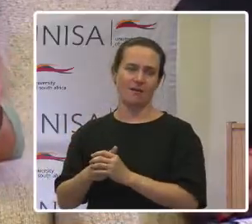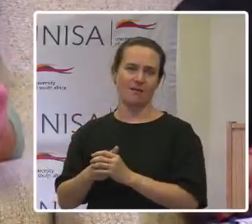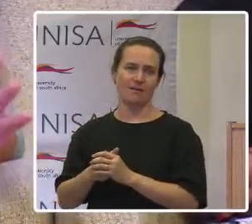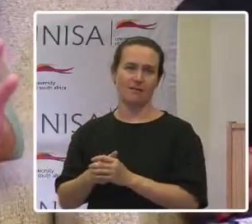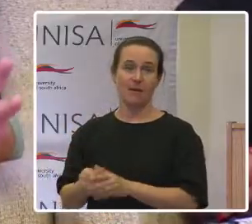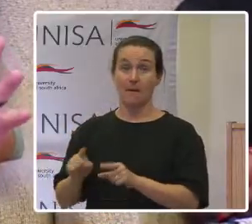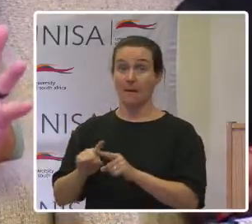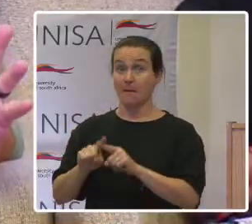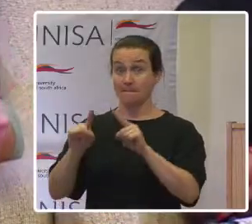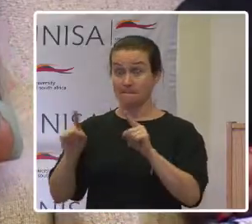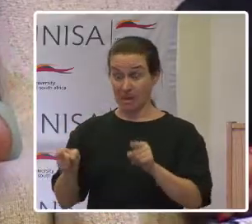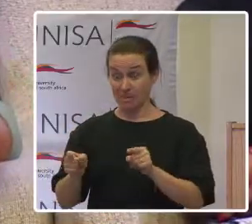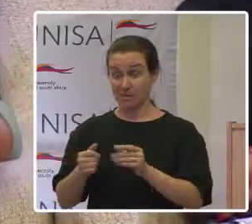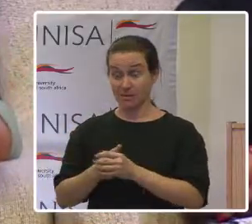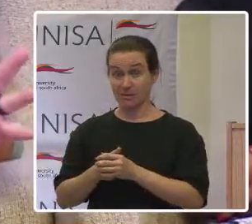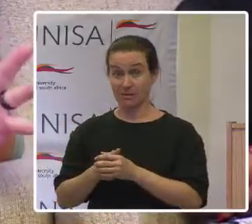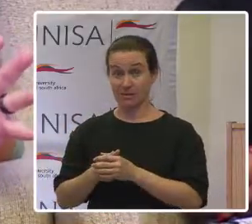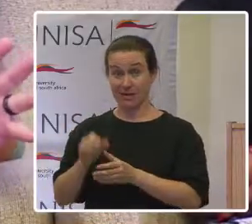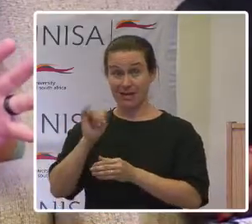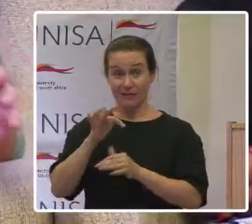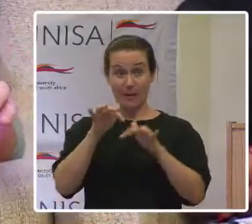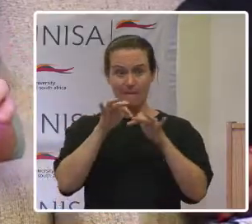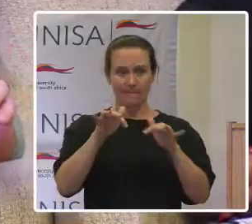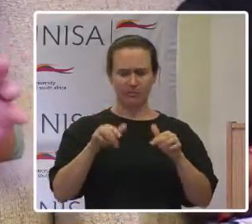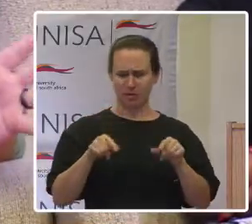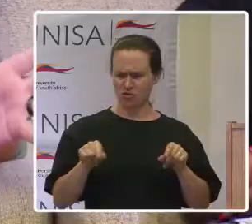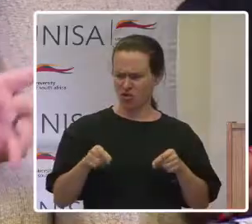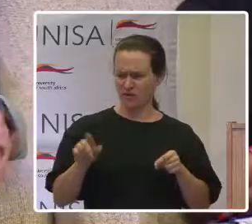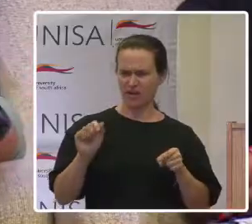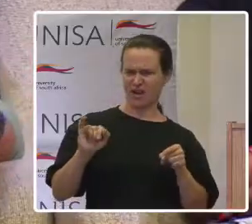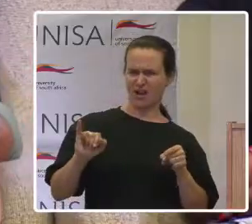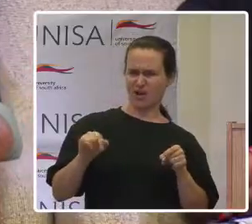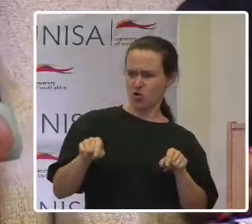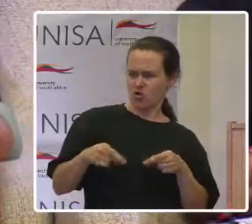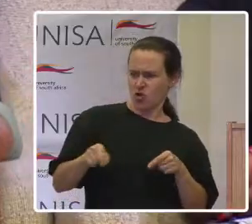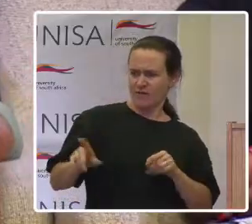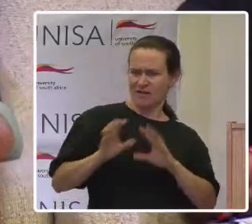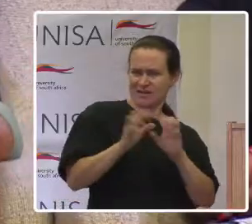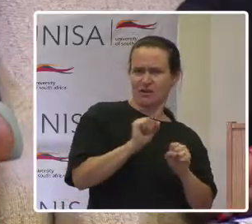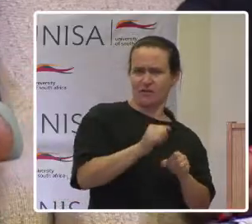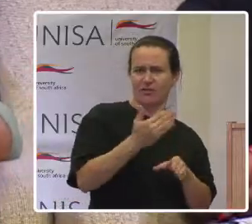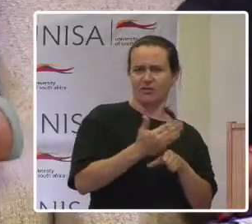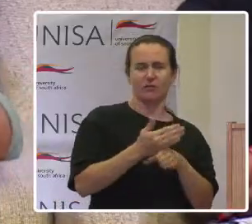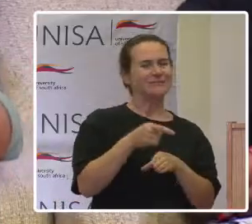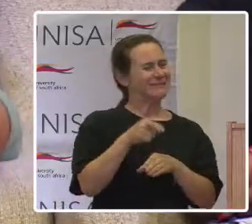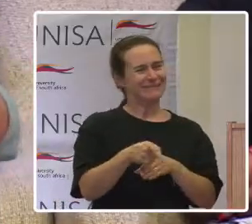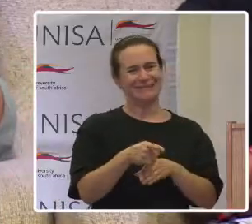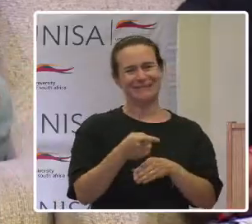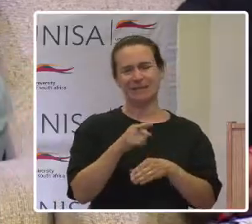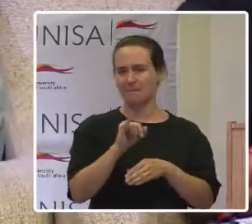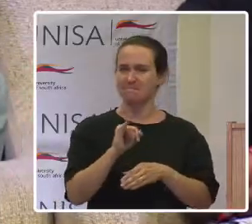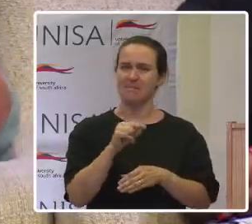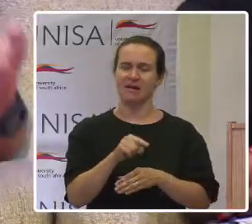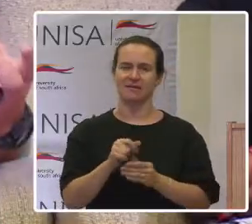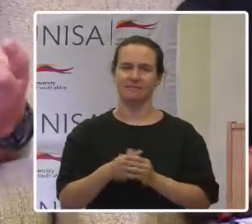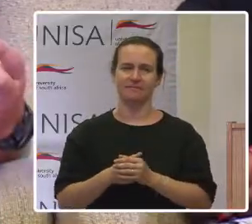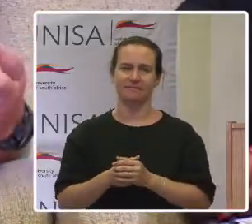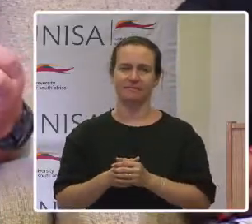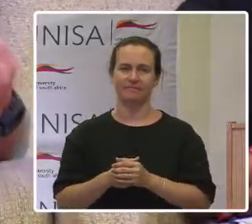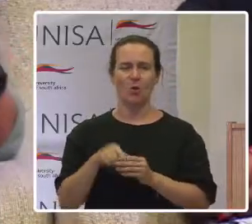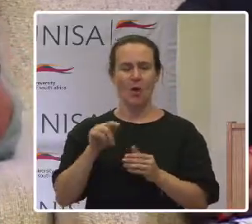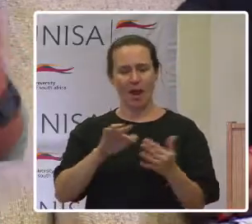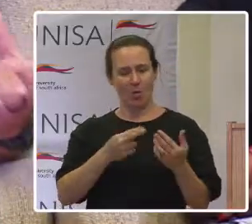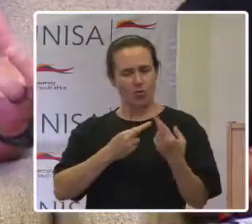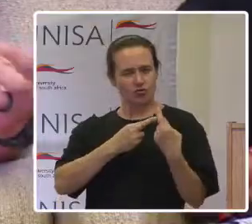a terrible thing when people get nervous about AI taking their job. So a